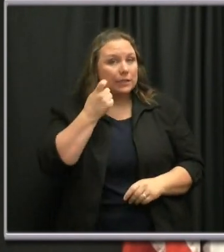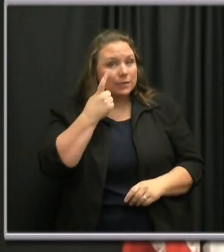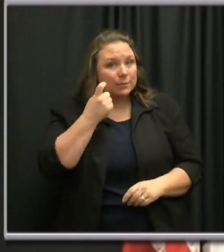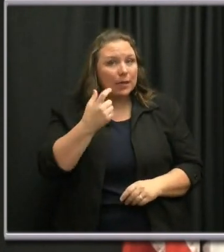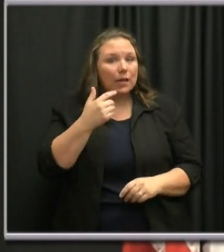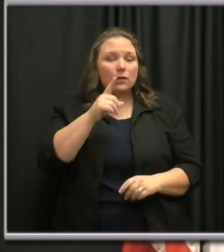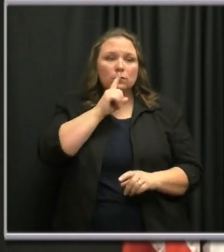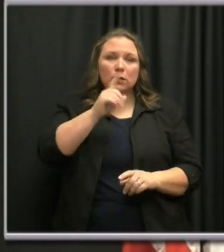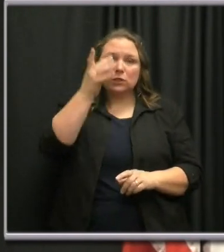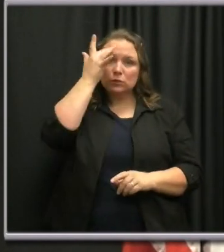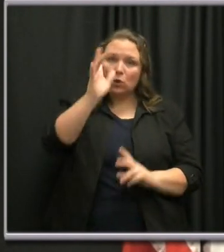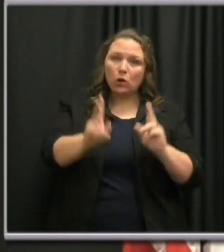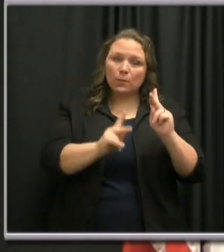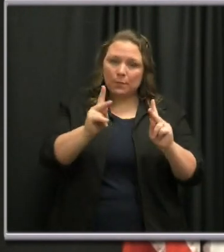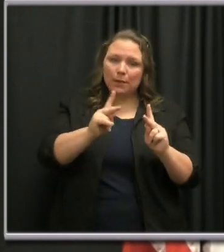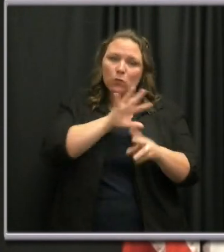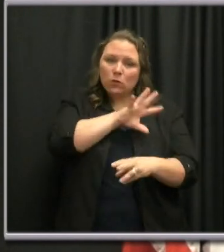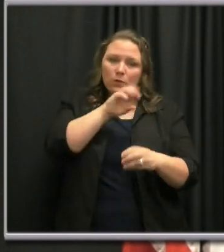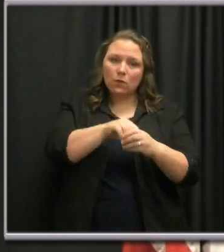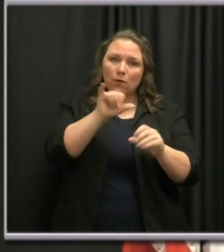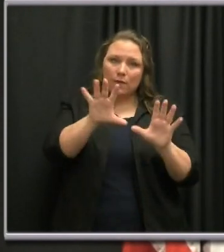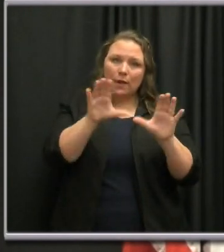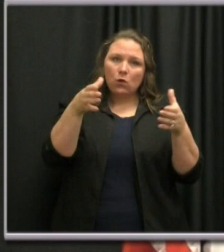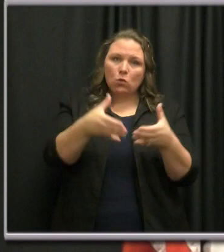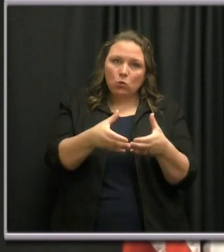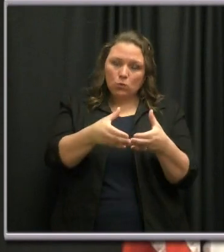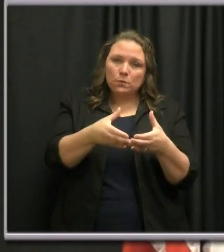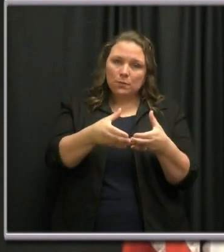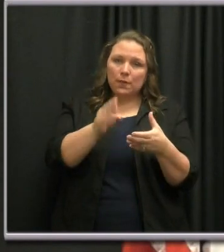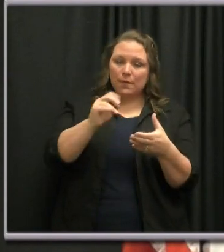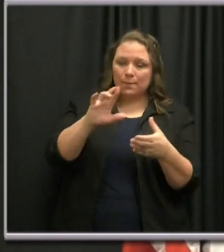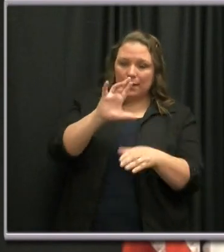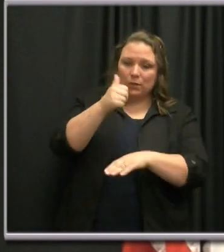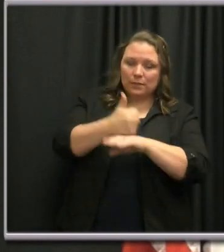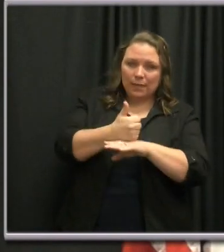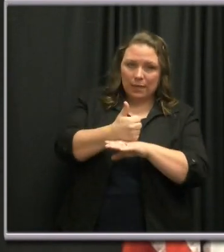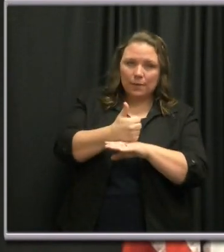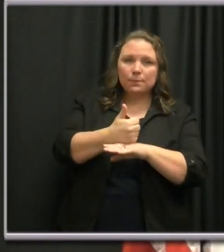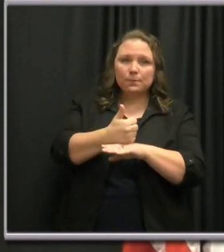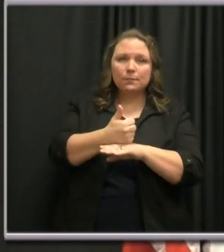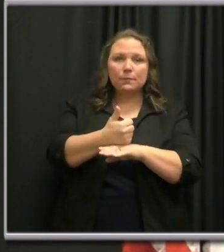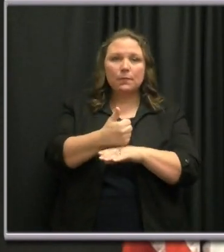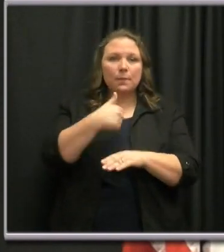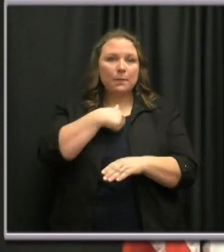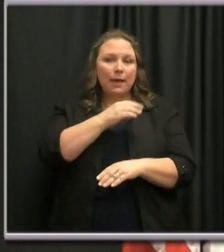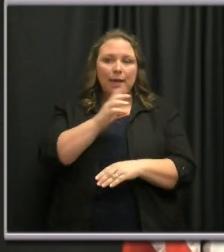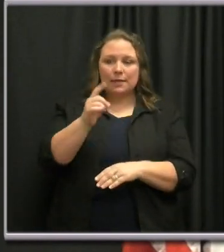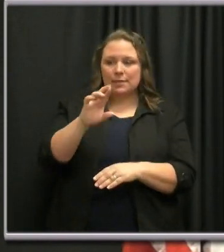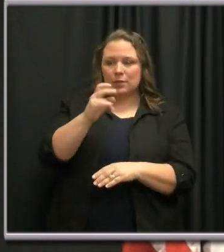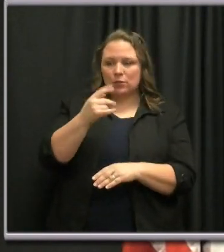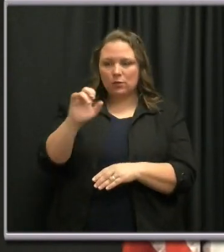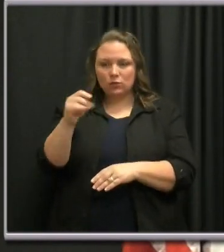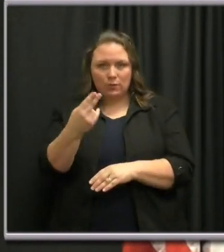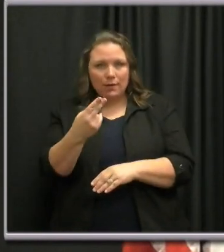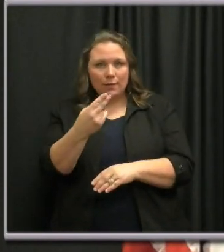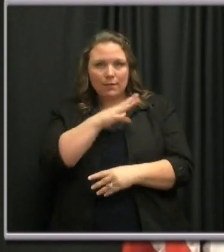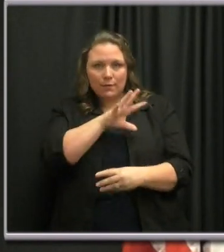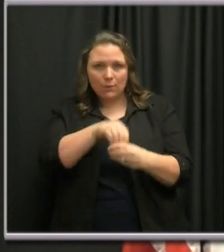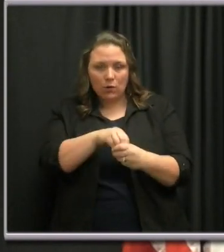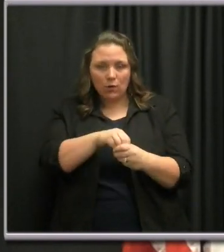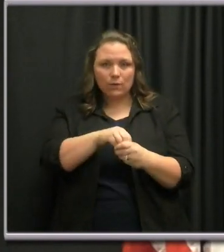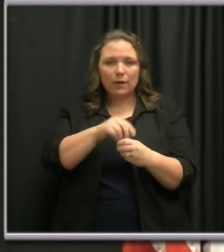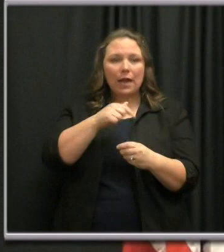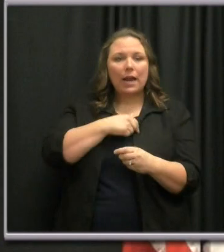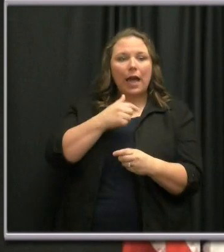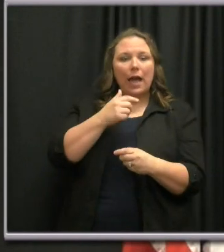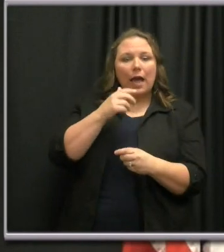very smart people on the group that the mayor has appointed, myself and Dr. Hildreth on. I suspect some spectrum